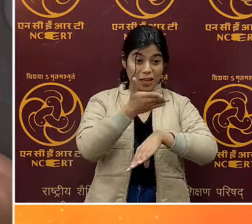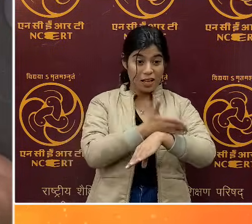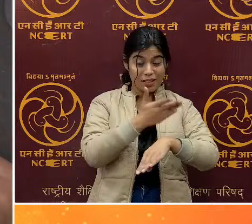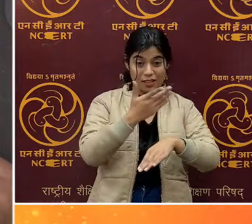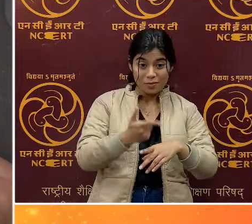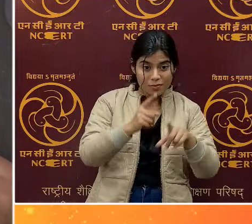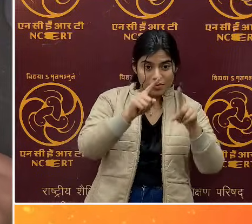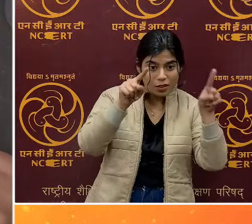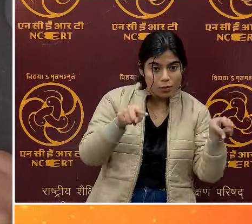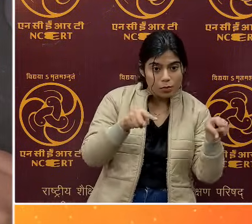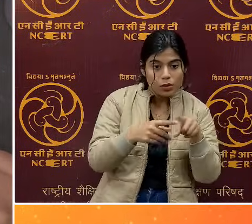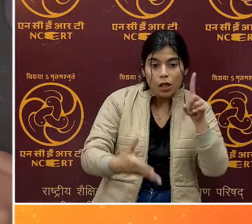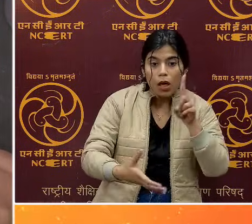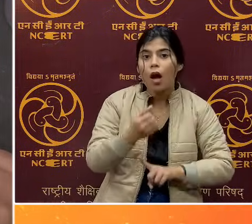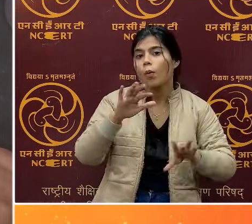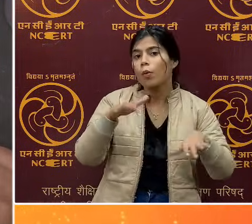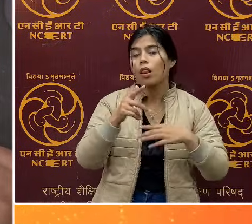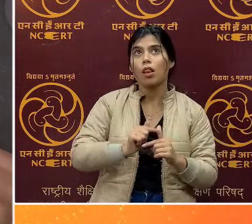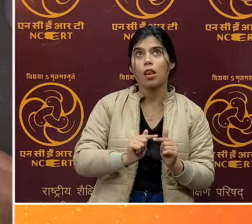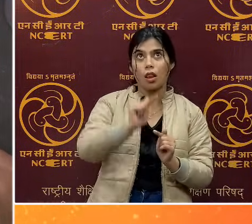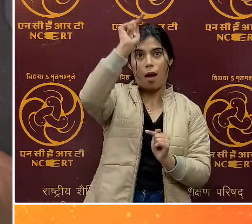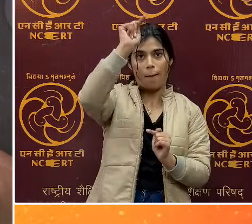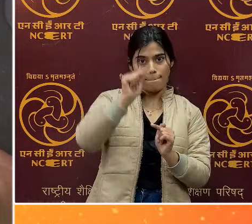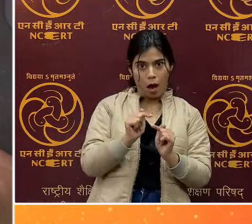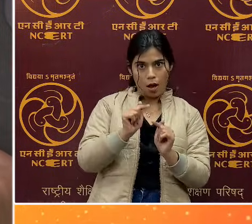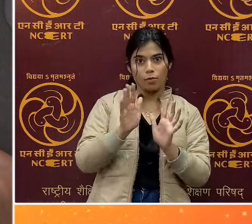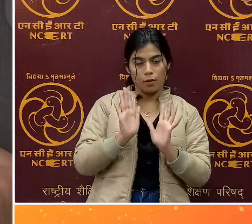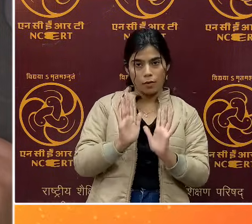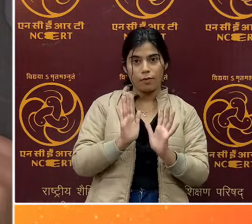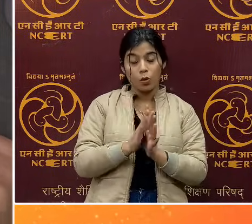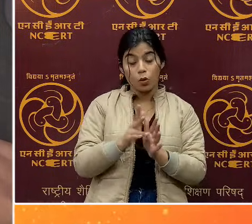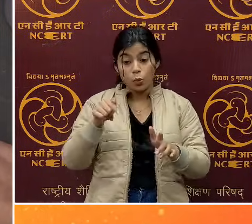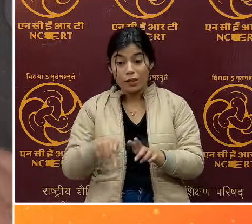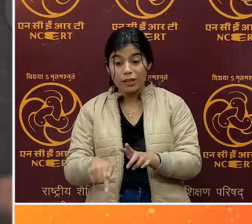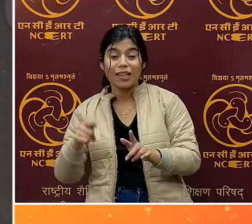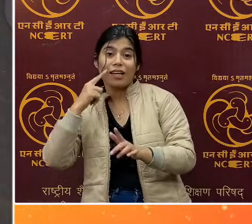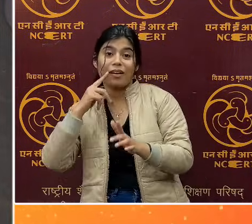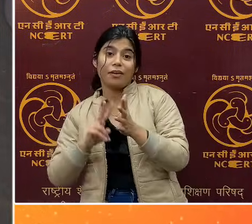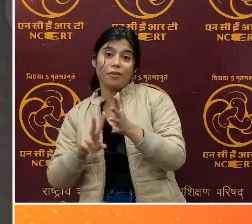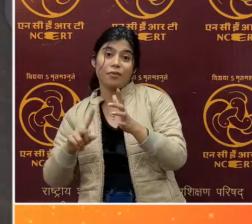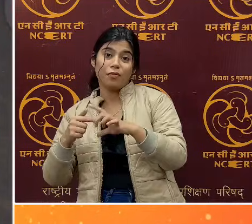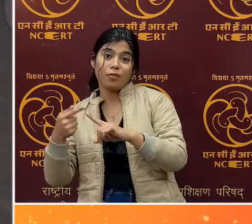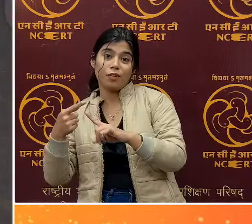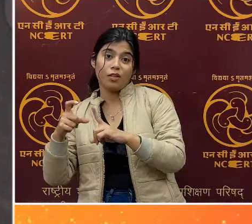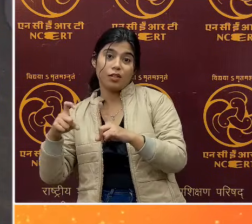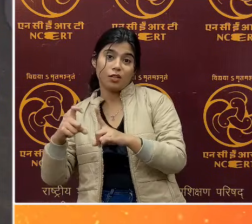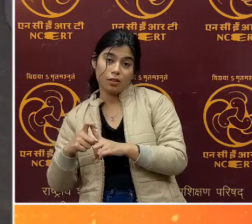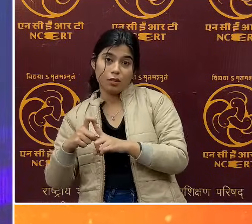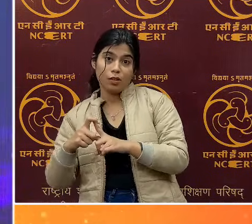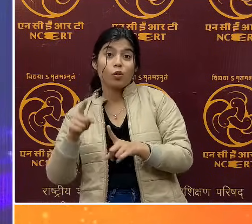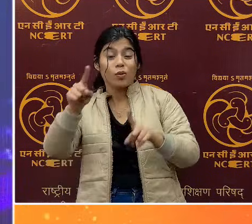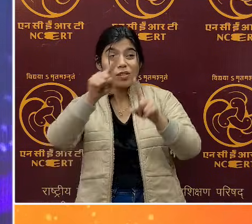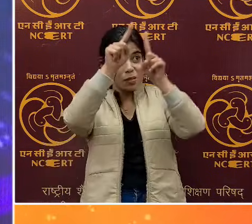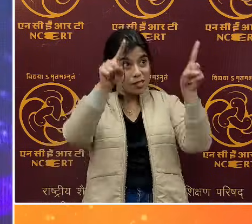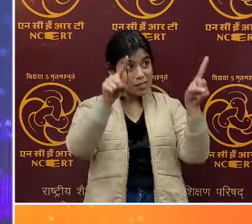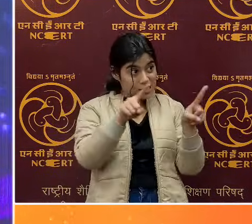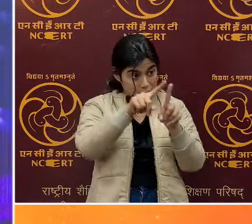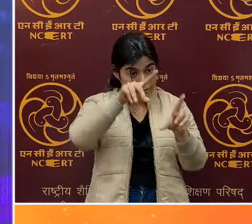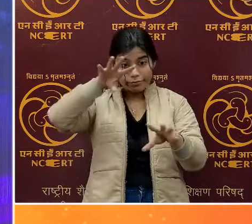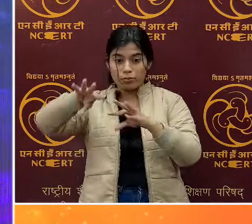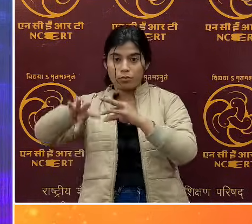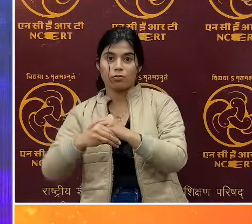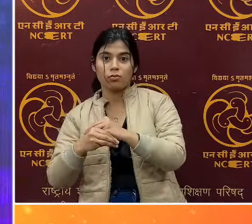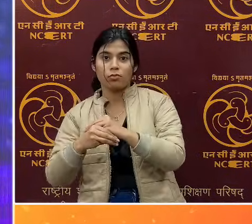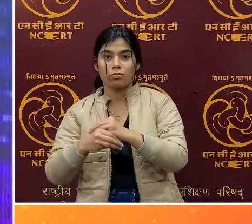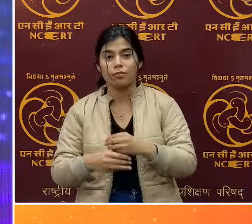In this case, we are getting an image which is inverted, because the screen is involved. Okay. In case of, say, plane